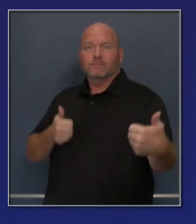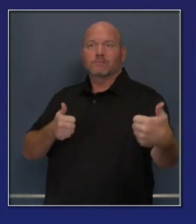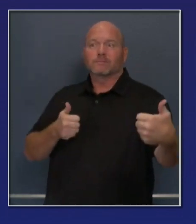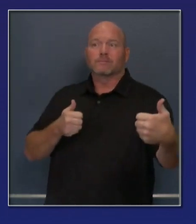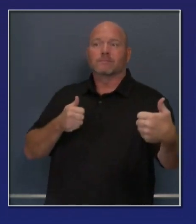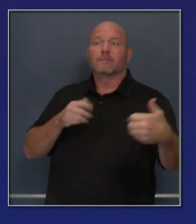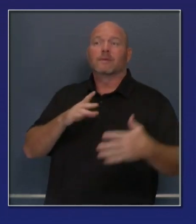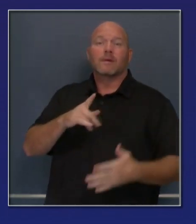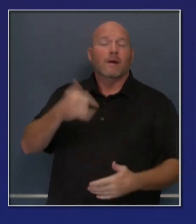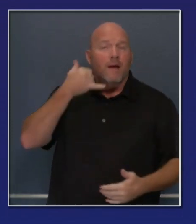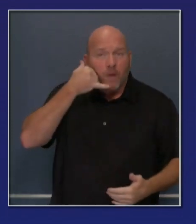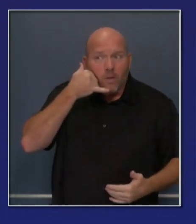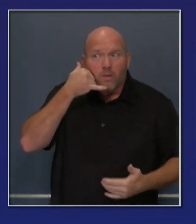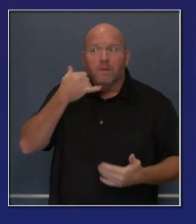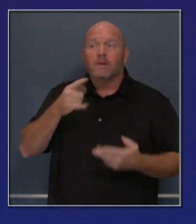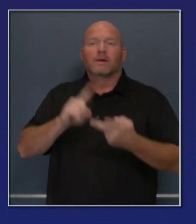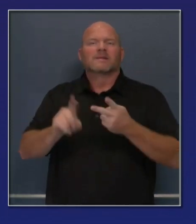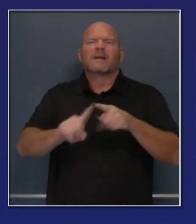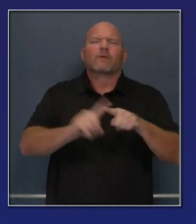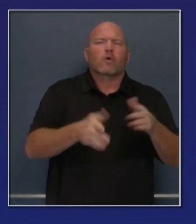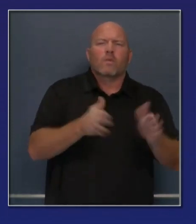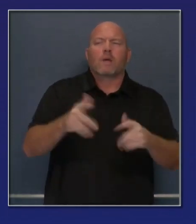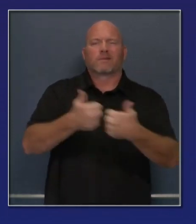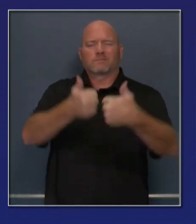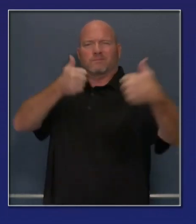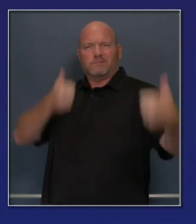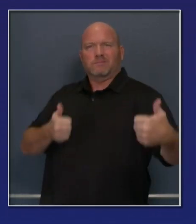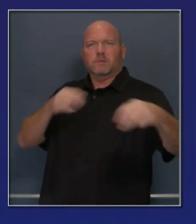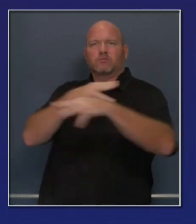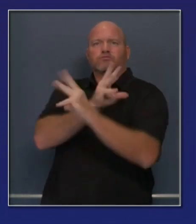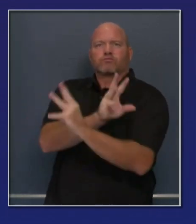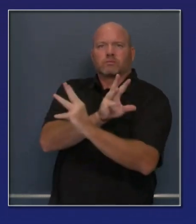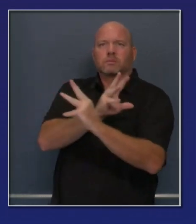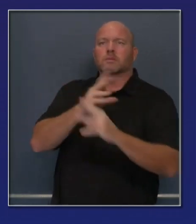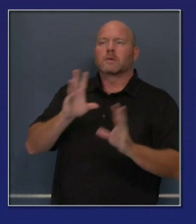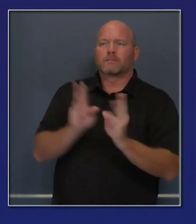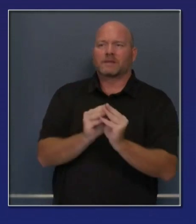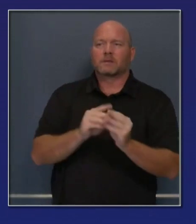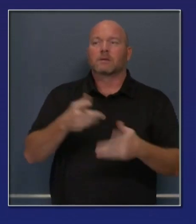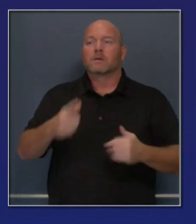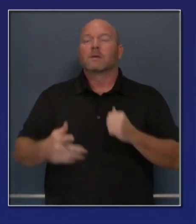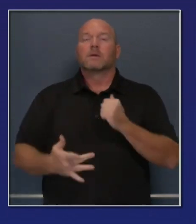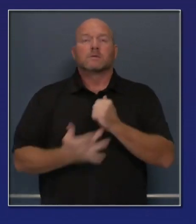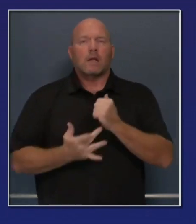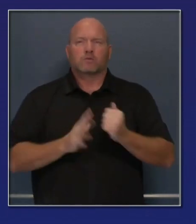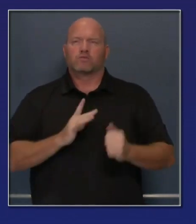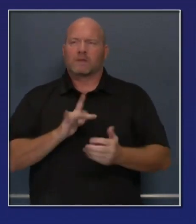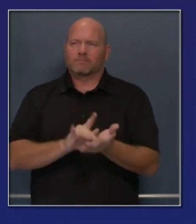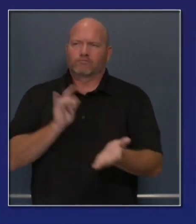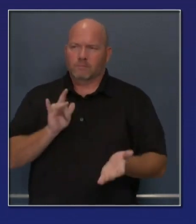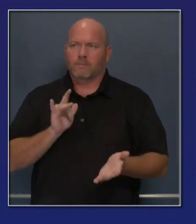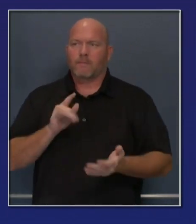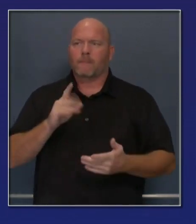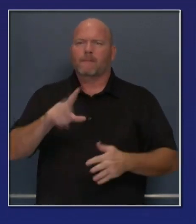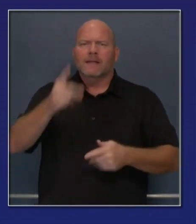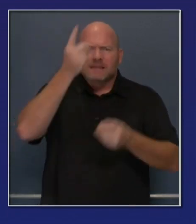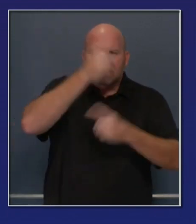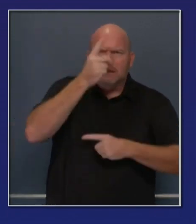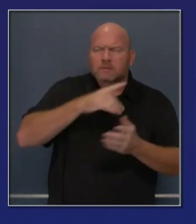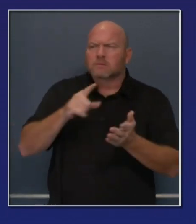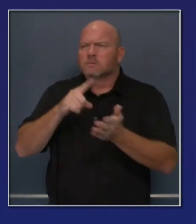and other phones. We also have employed those same technologies, providing disease investigation support